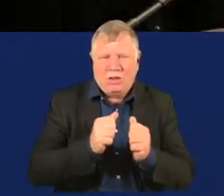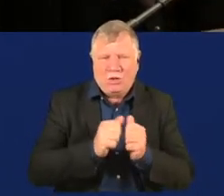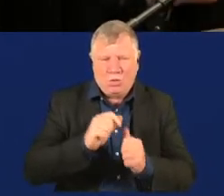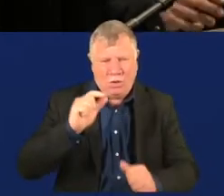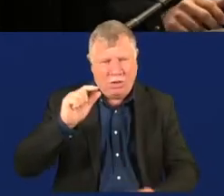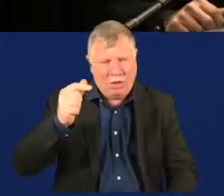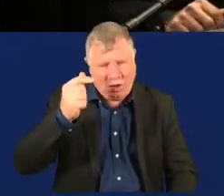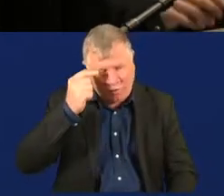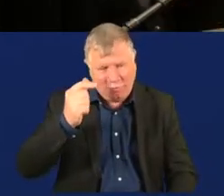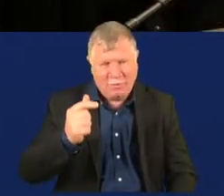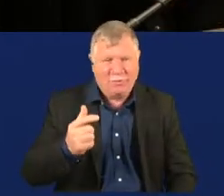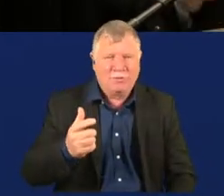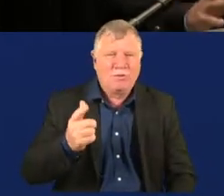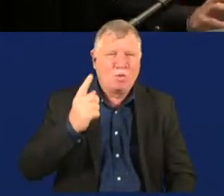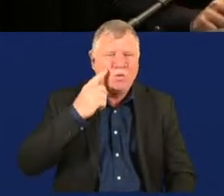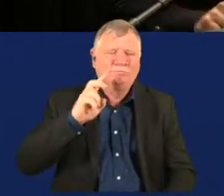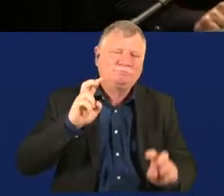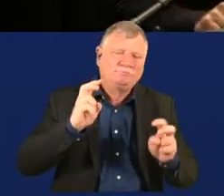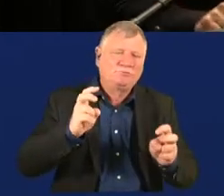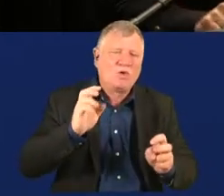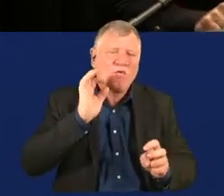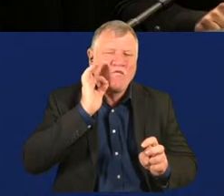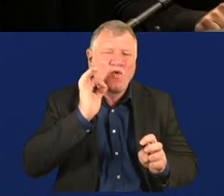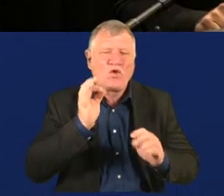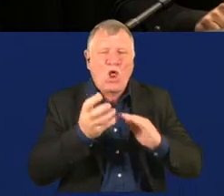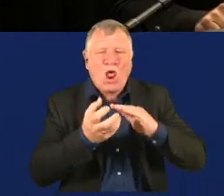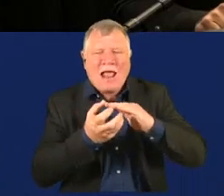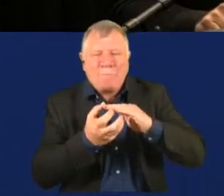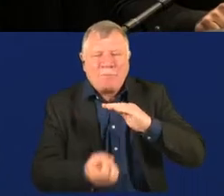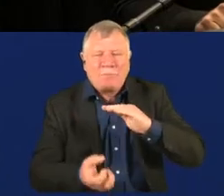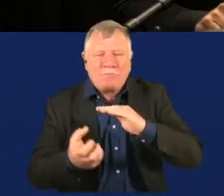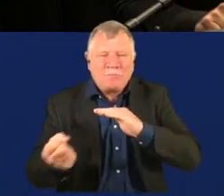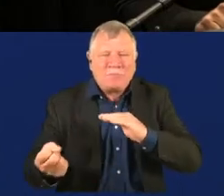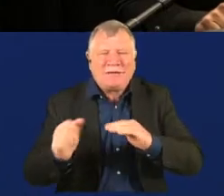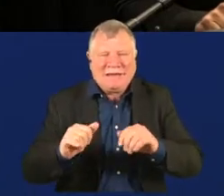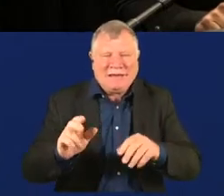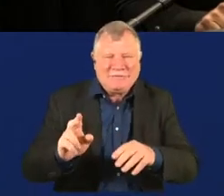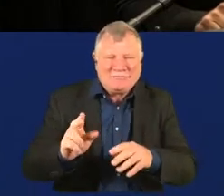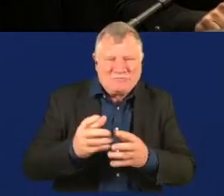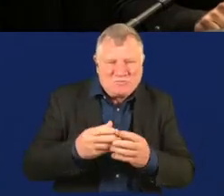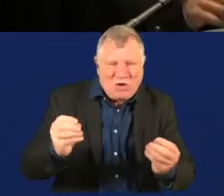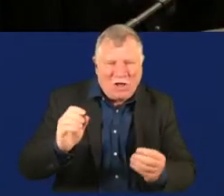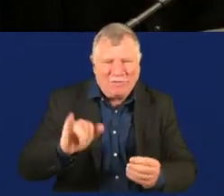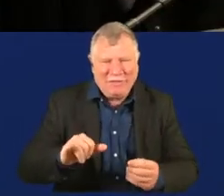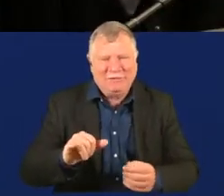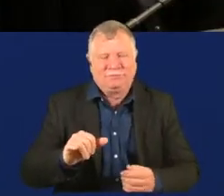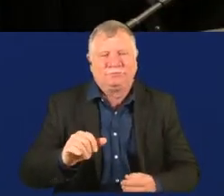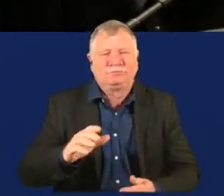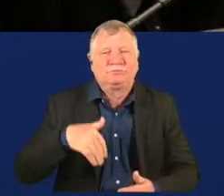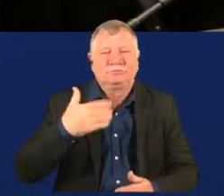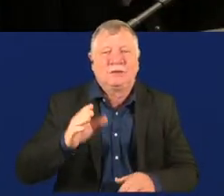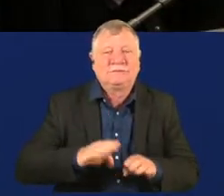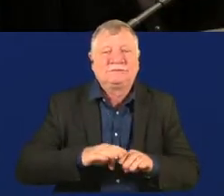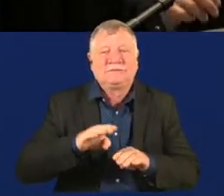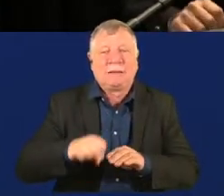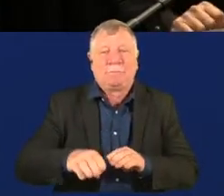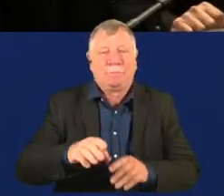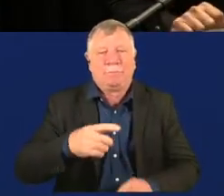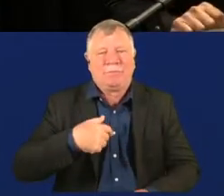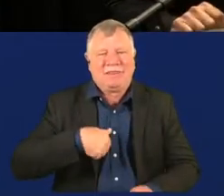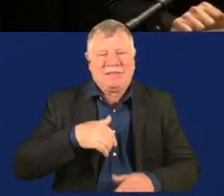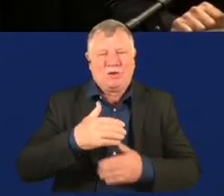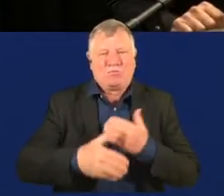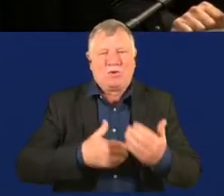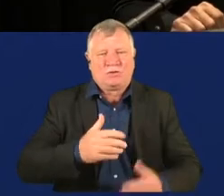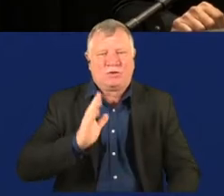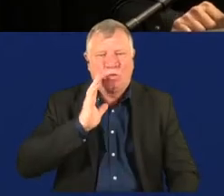people call low-hanging fruit to start addressing some of these gaps. And we are, with the next step of this